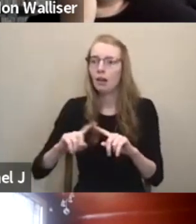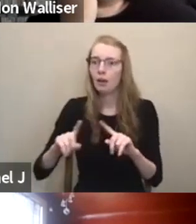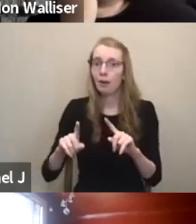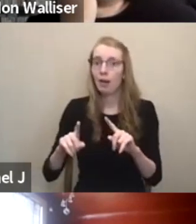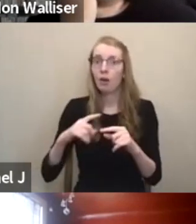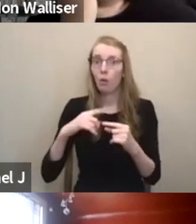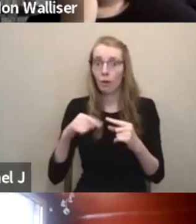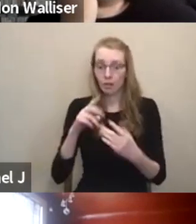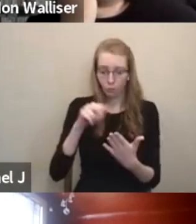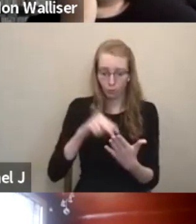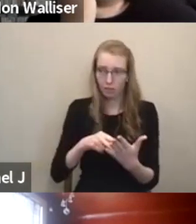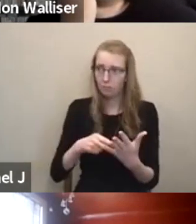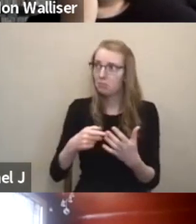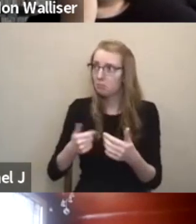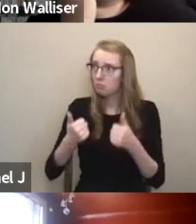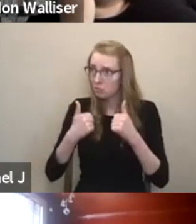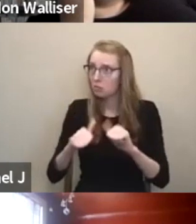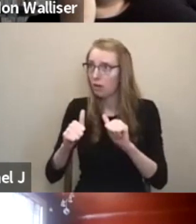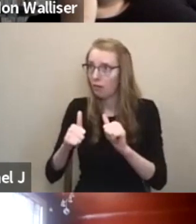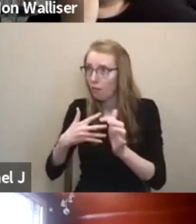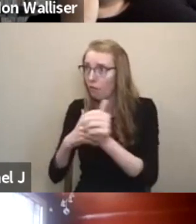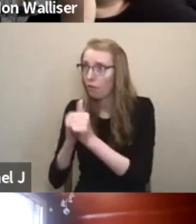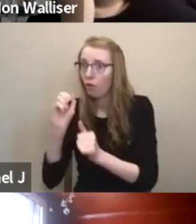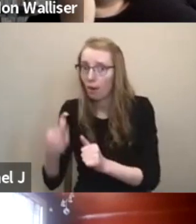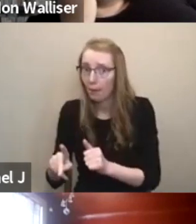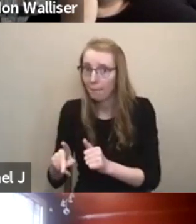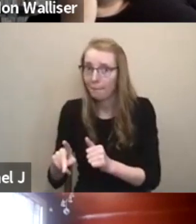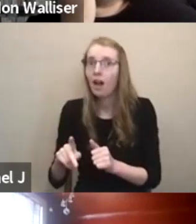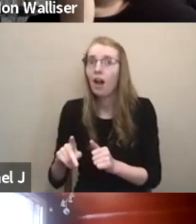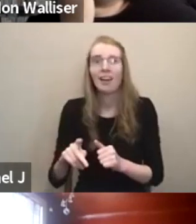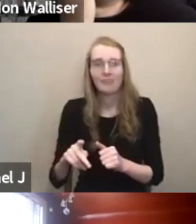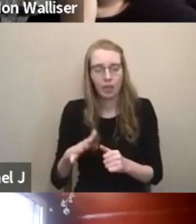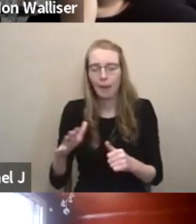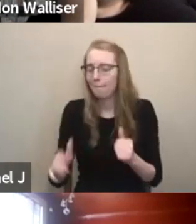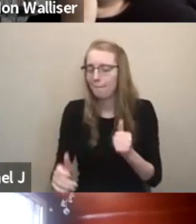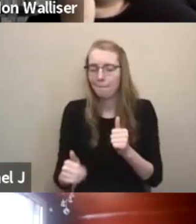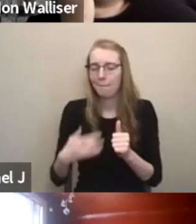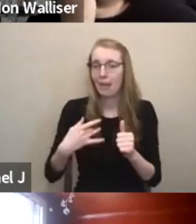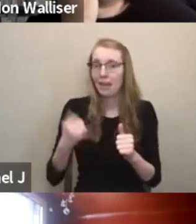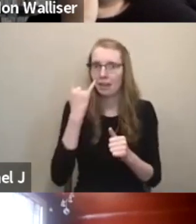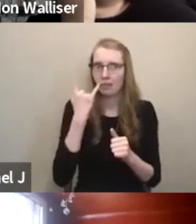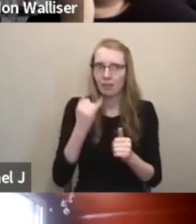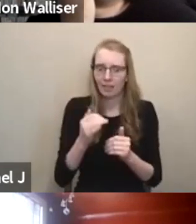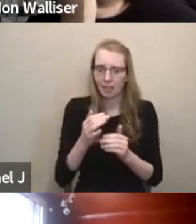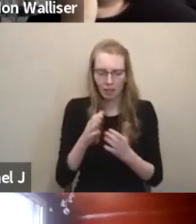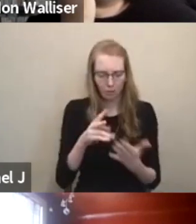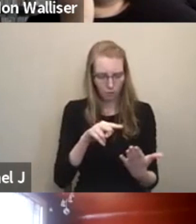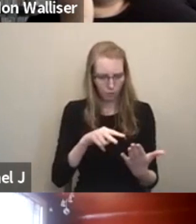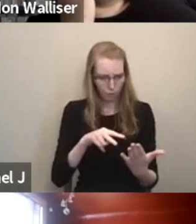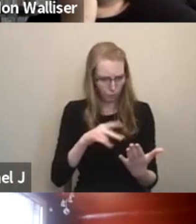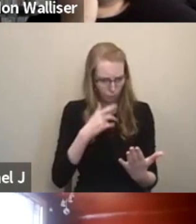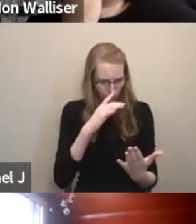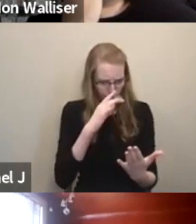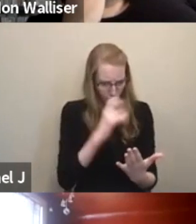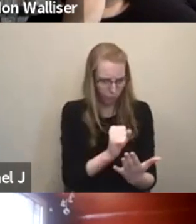if it's something that I'm feeling really excited about. I do respond to those folks. We don't necessarily